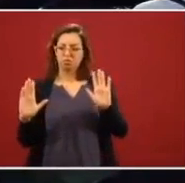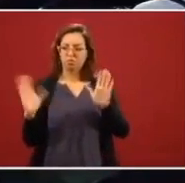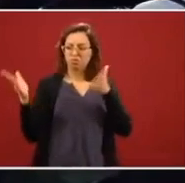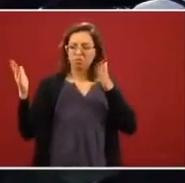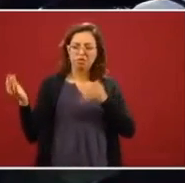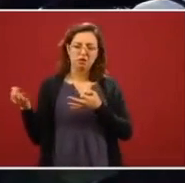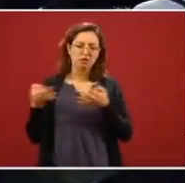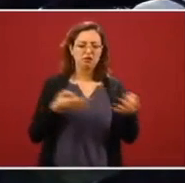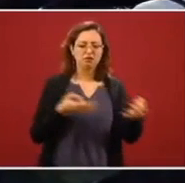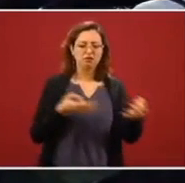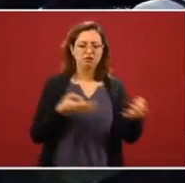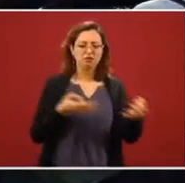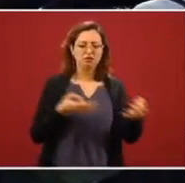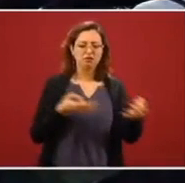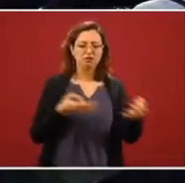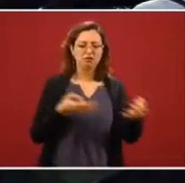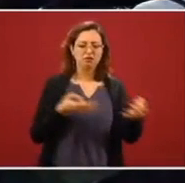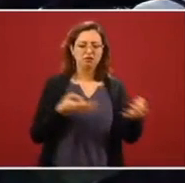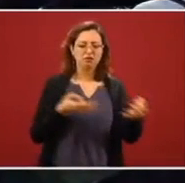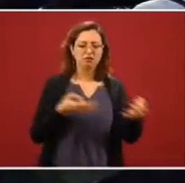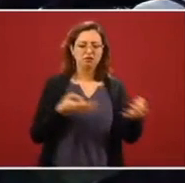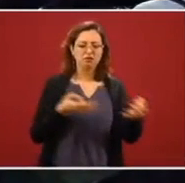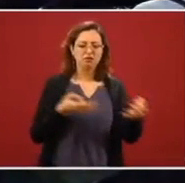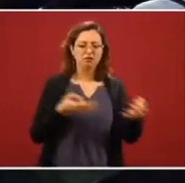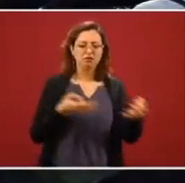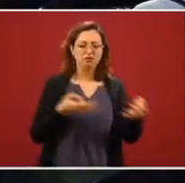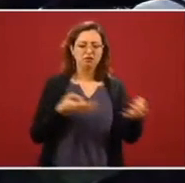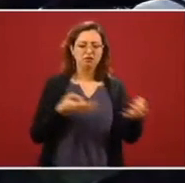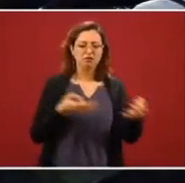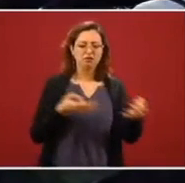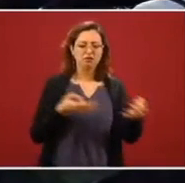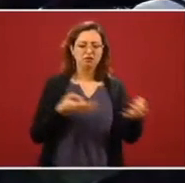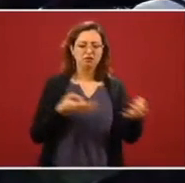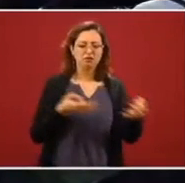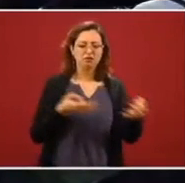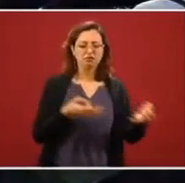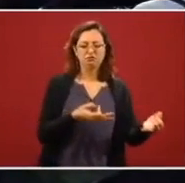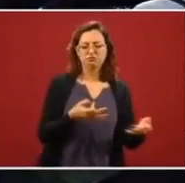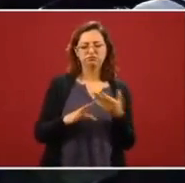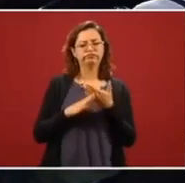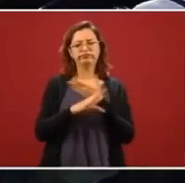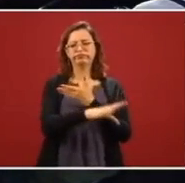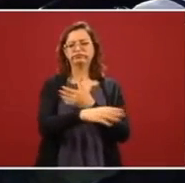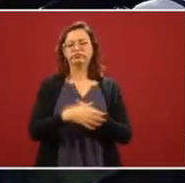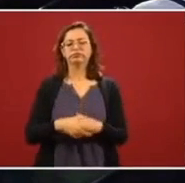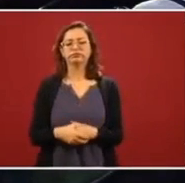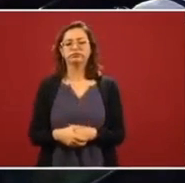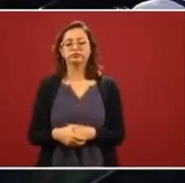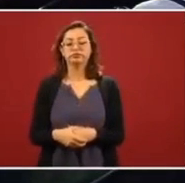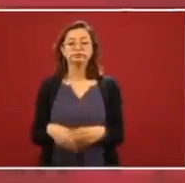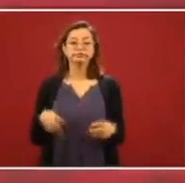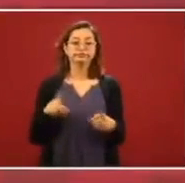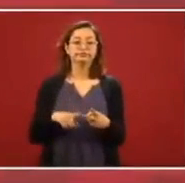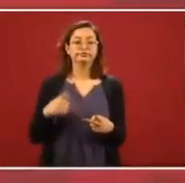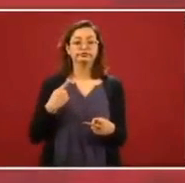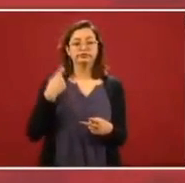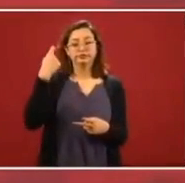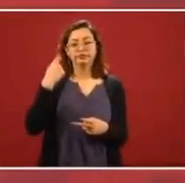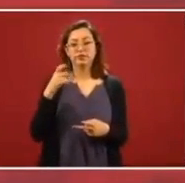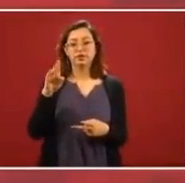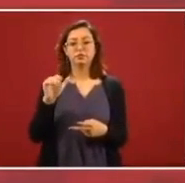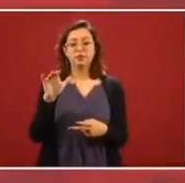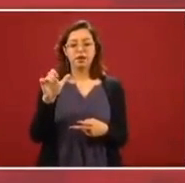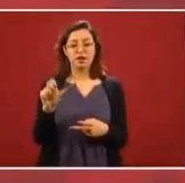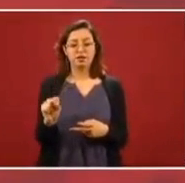won't take las the drogas. route of delinquency and the route of drugs. Las becas. The